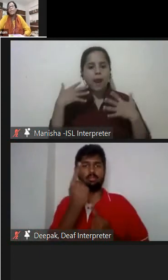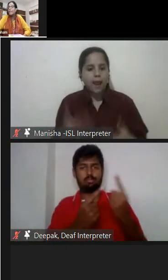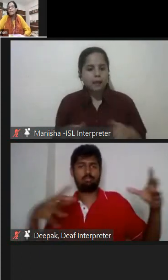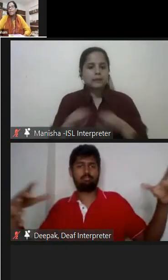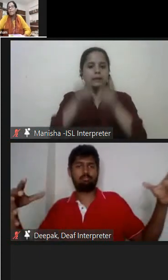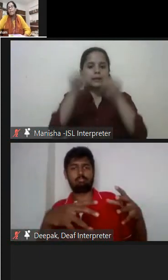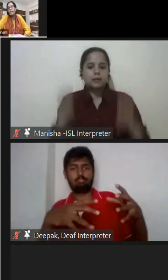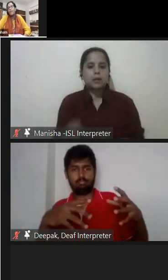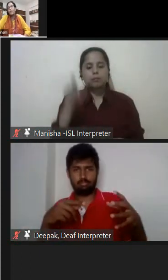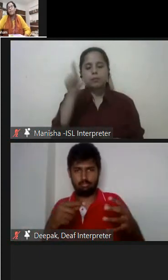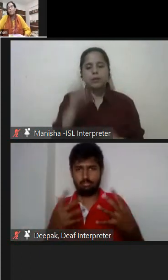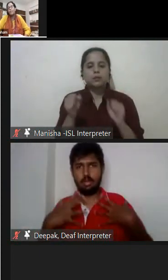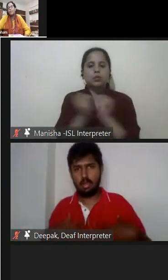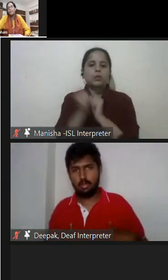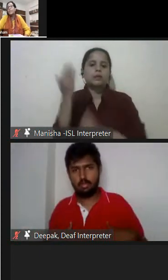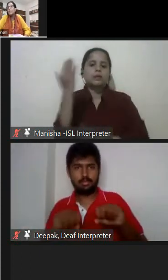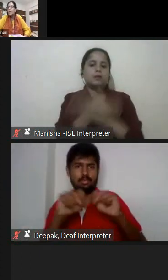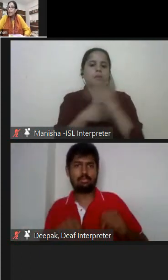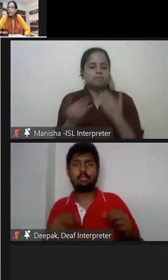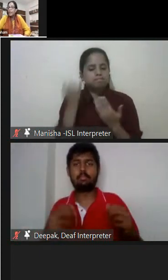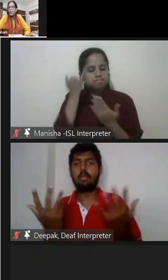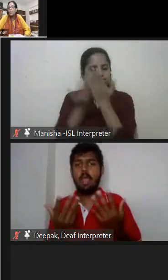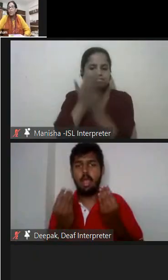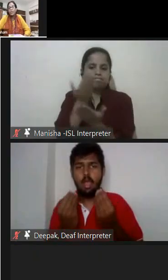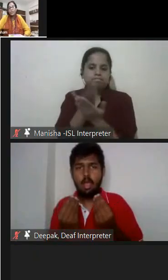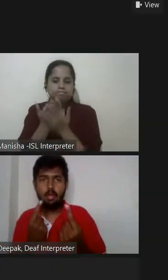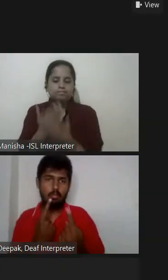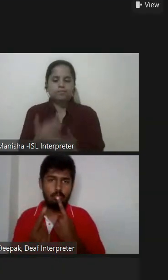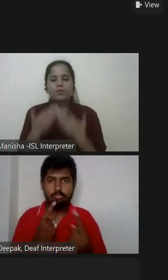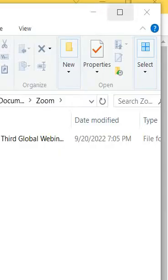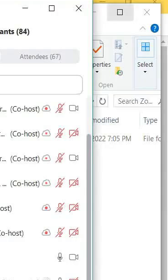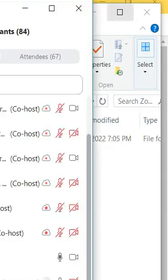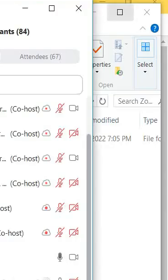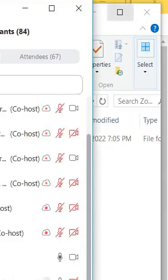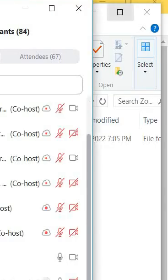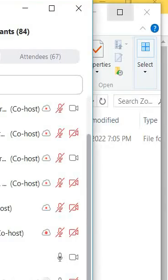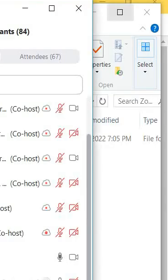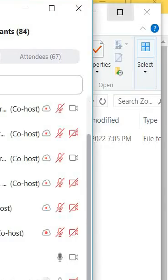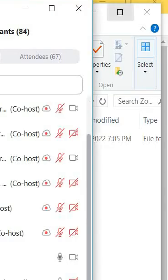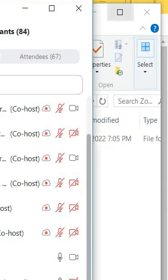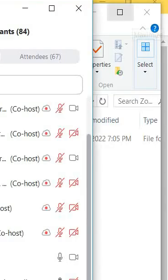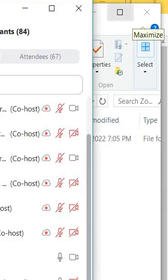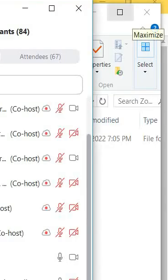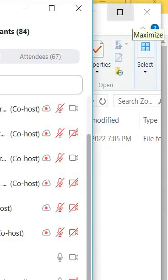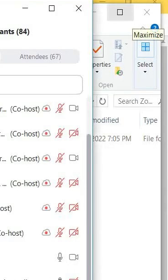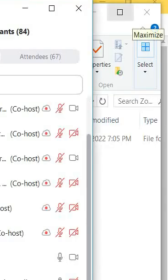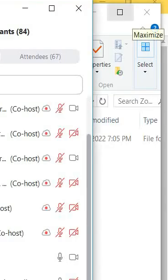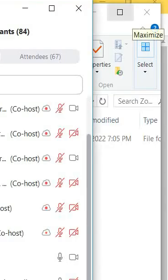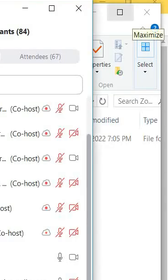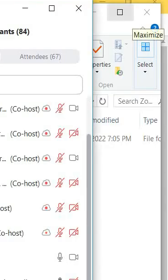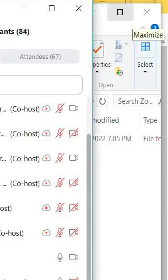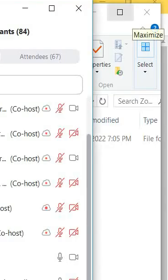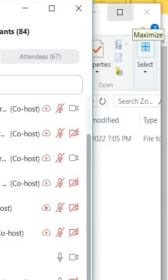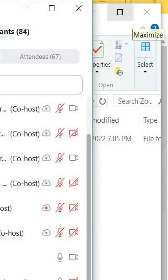disabilities. These are the recommendations. Thank you very much. Thanks, Christy.